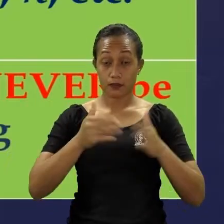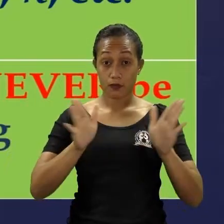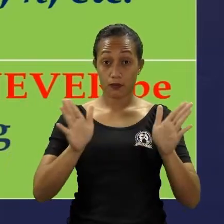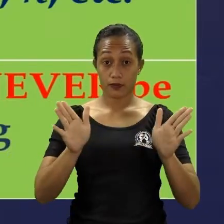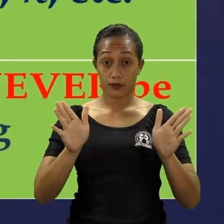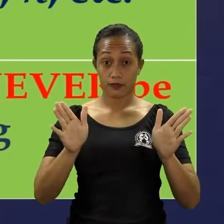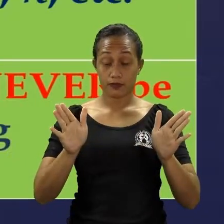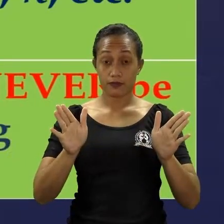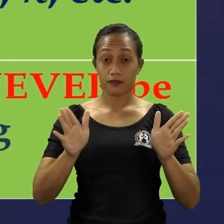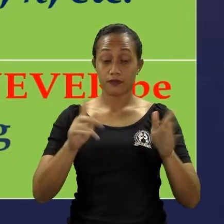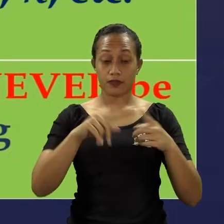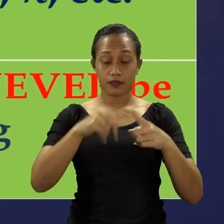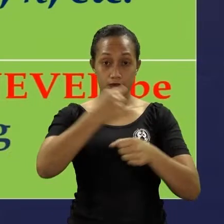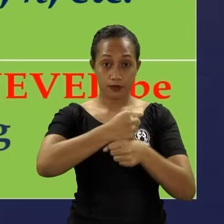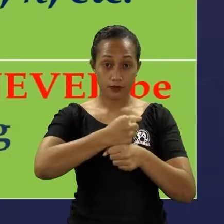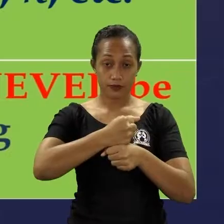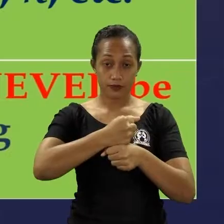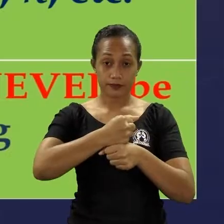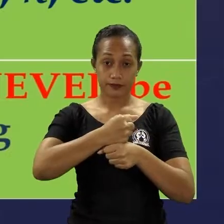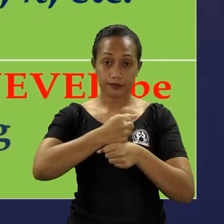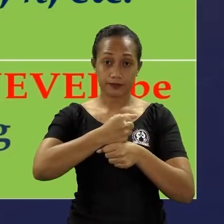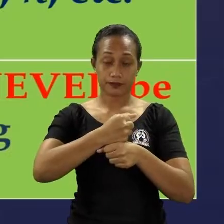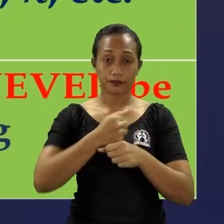of integers. Examples: